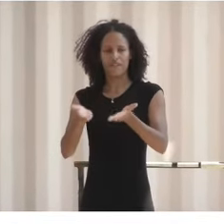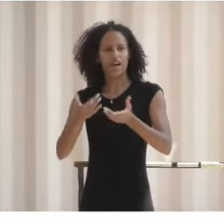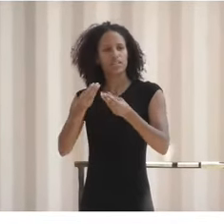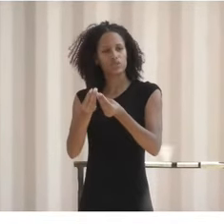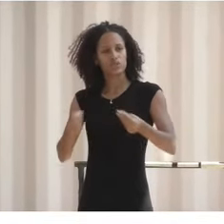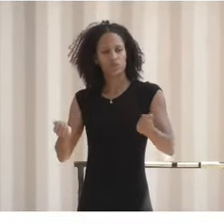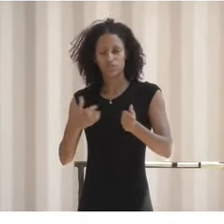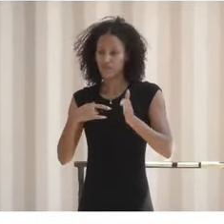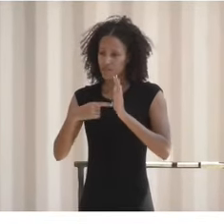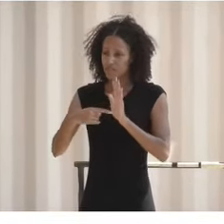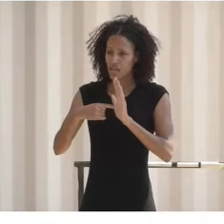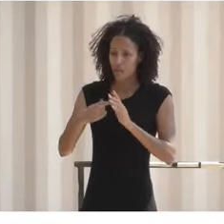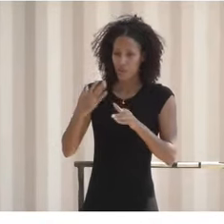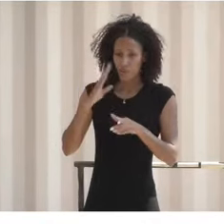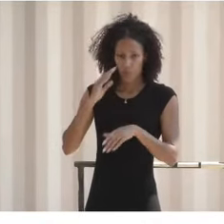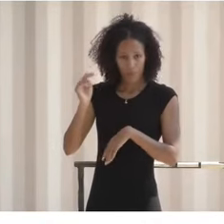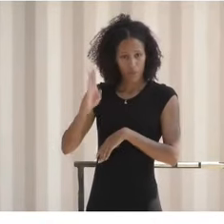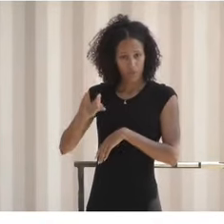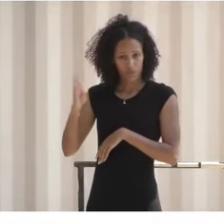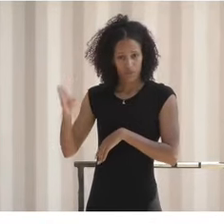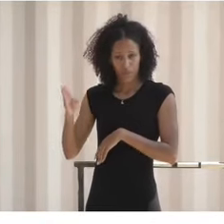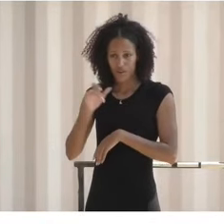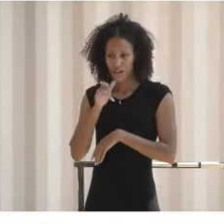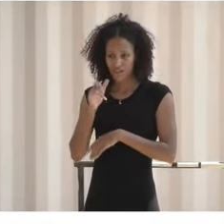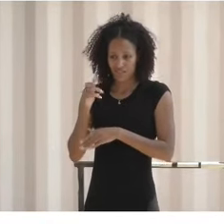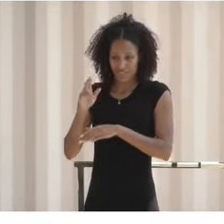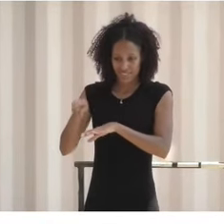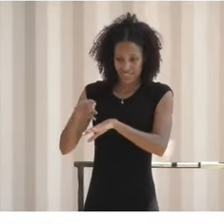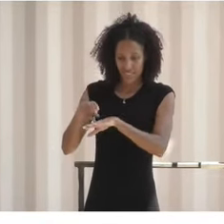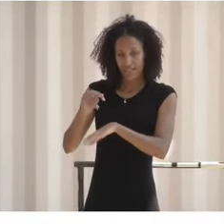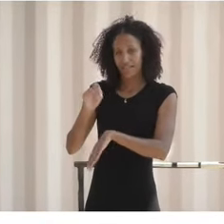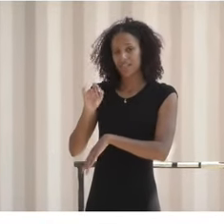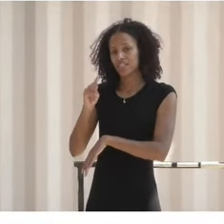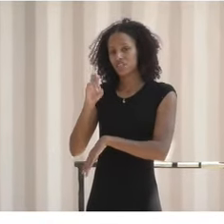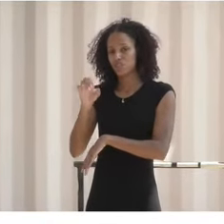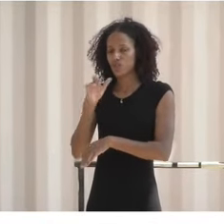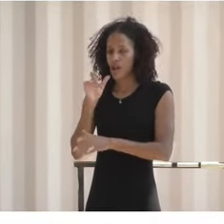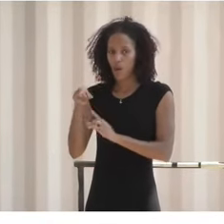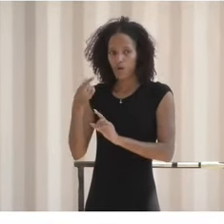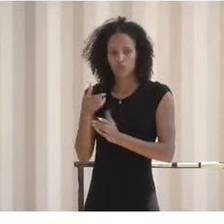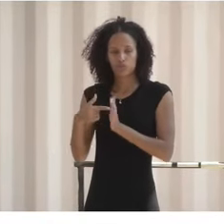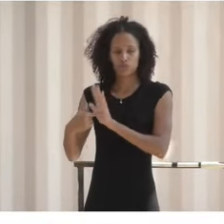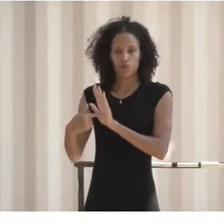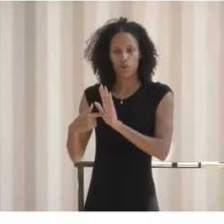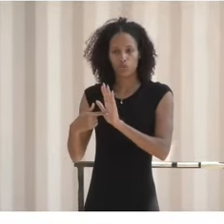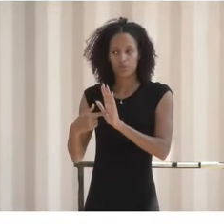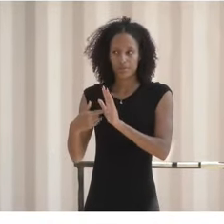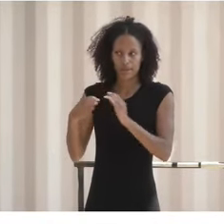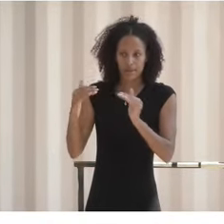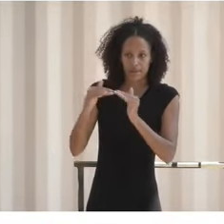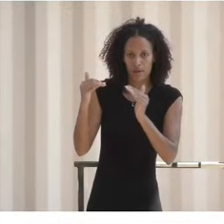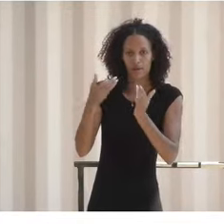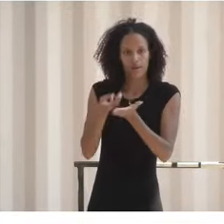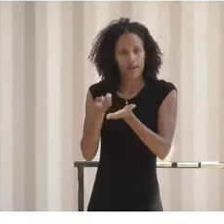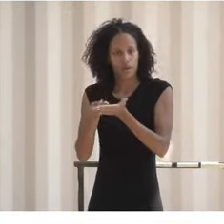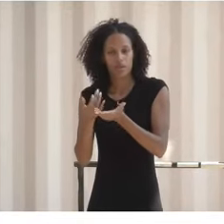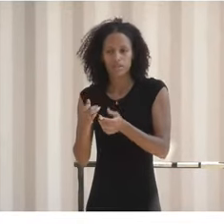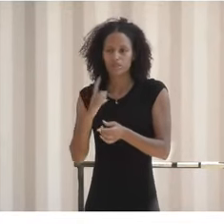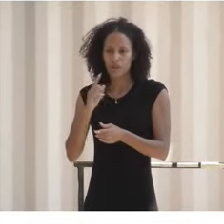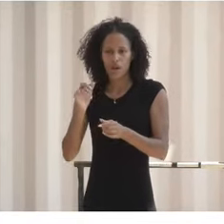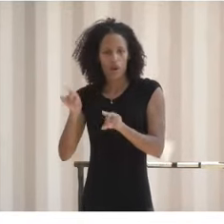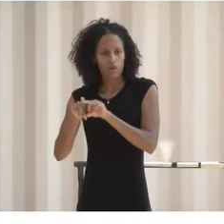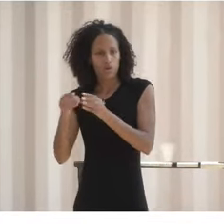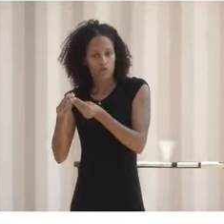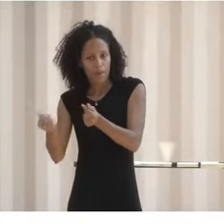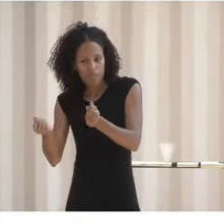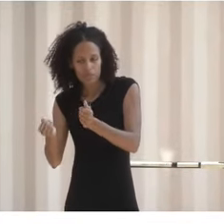solutions. For example, in Baltimore, nature not only reflects systemic inequities, but also their remedies. While Baltimore's affluent